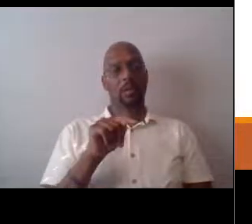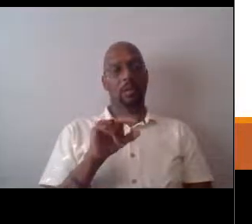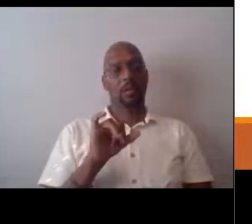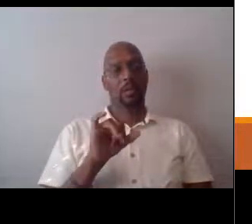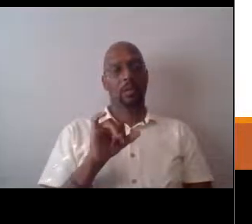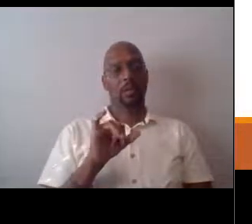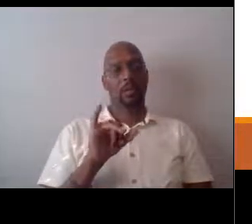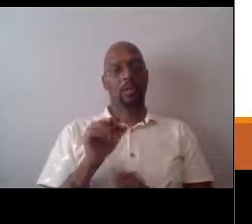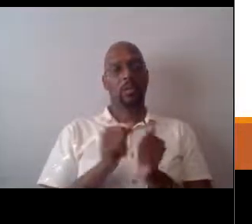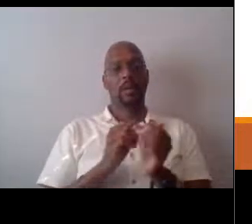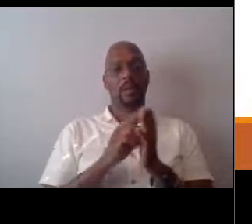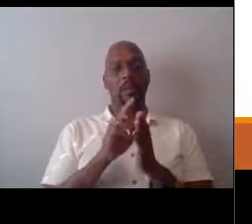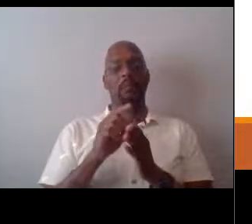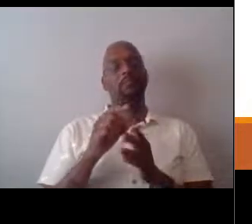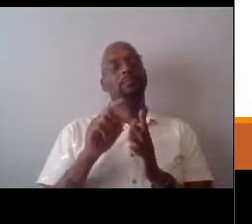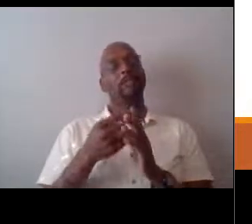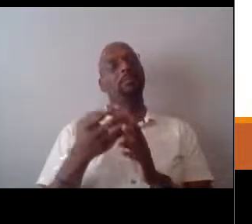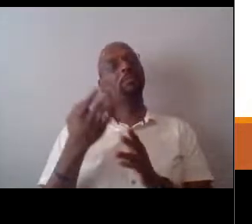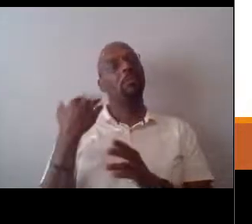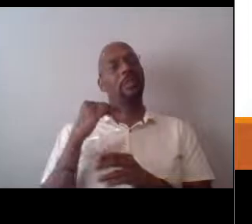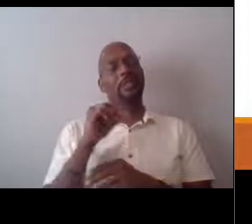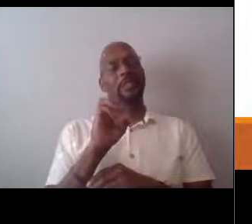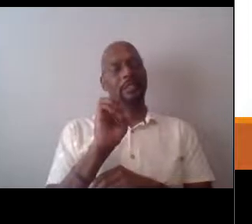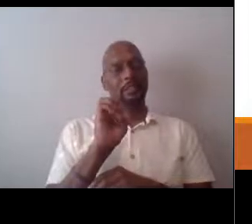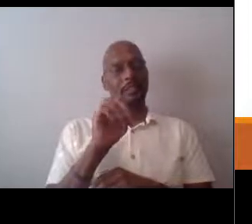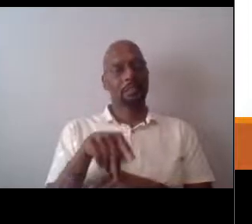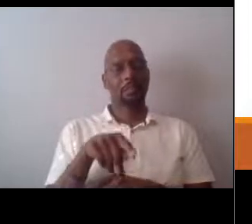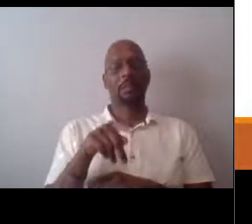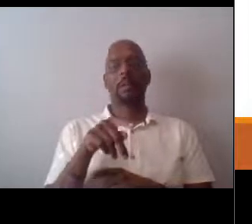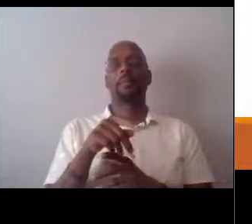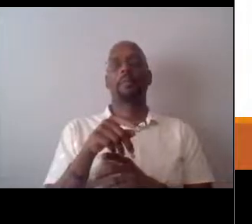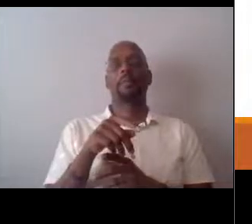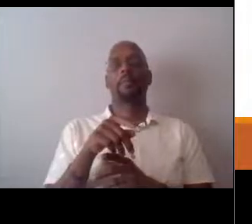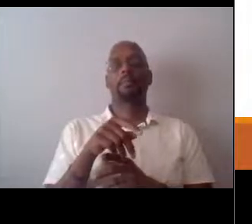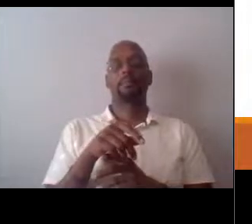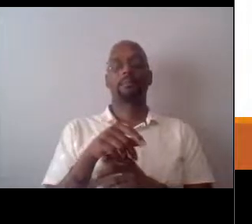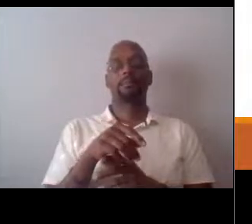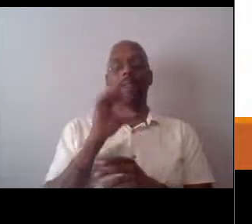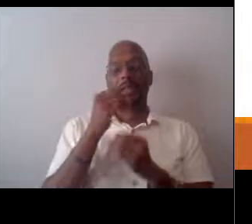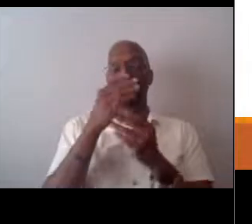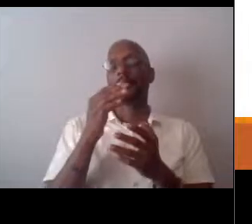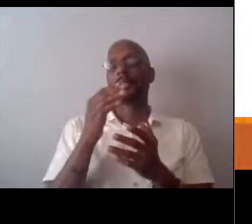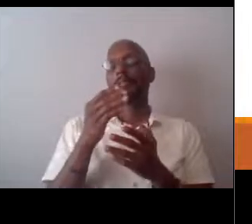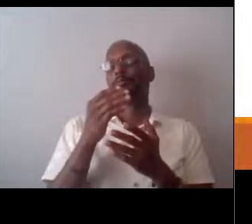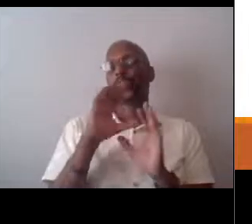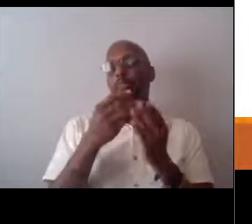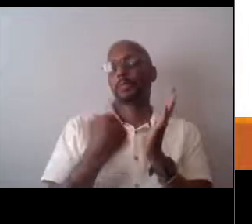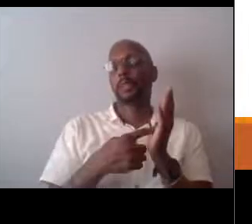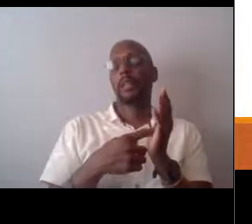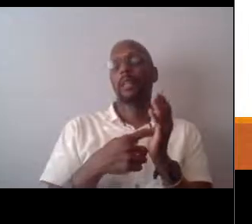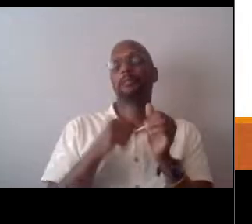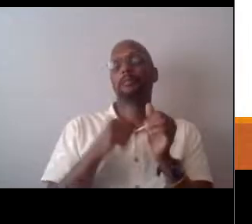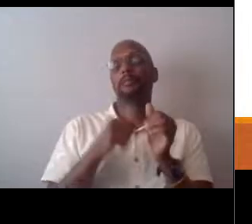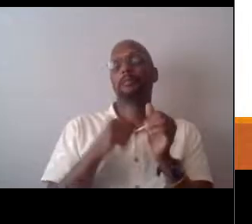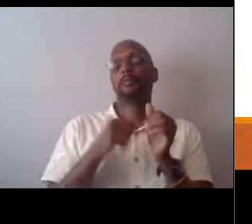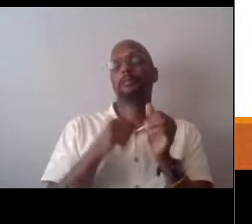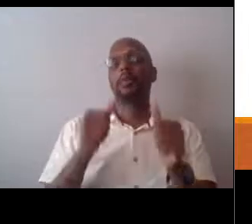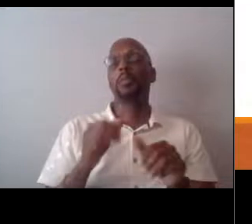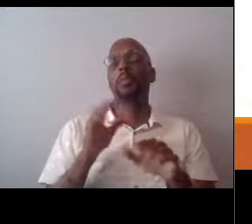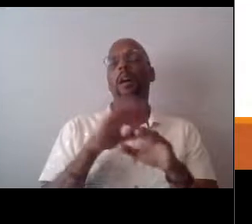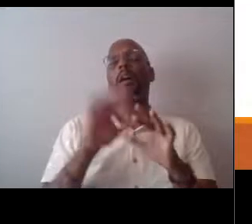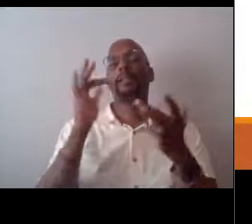of September. We do have a recording of that informational session that is available and posted on our website. And